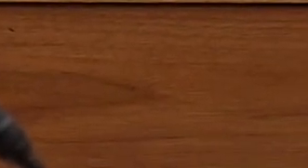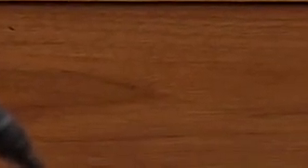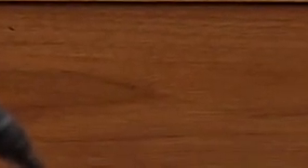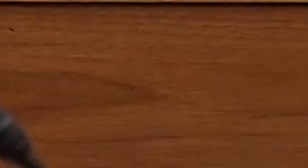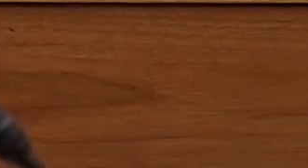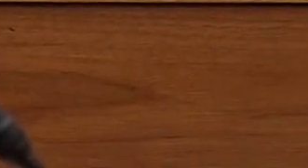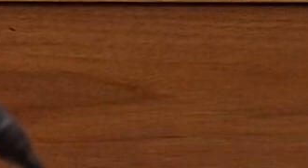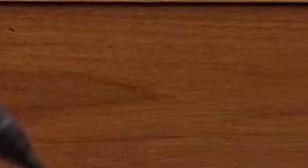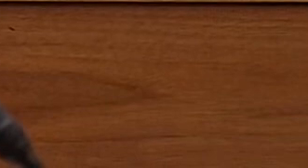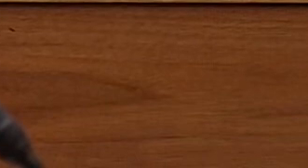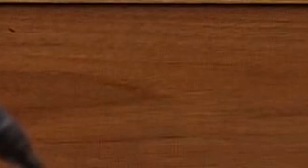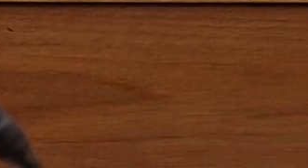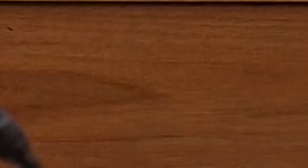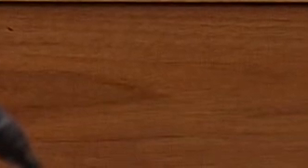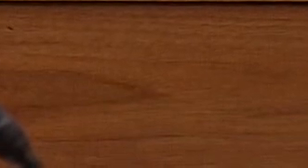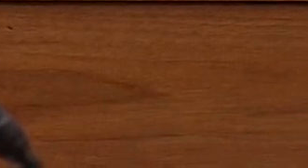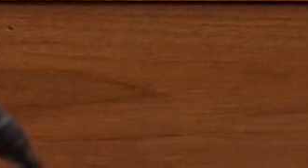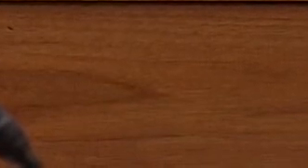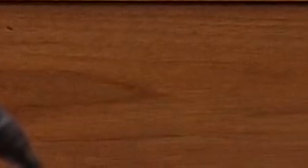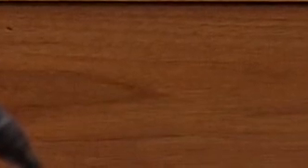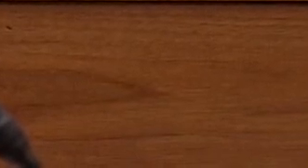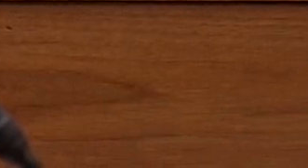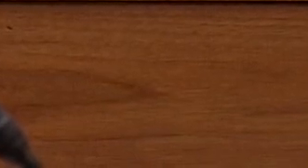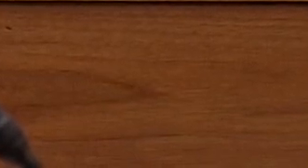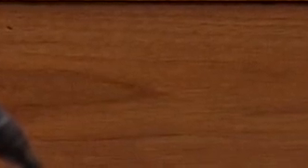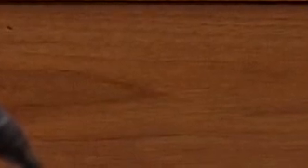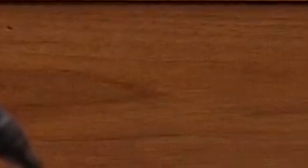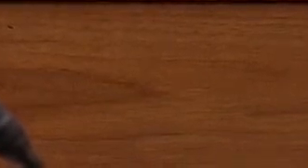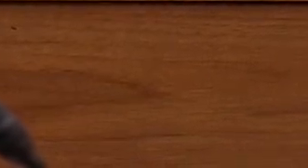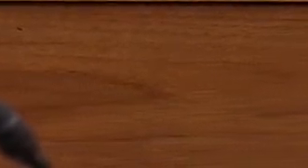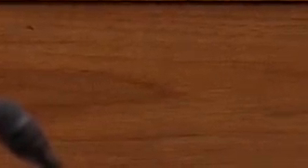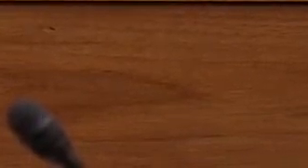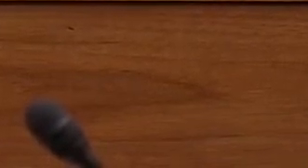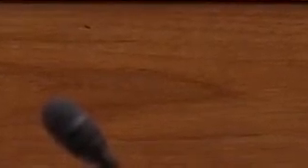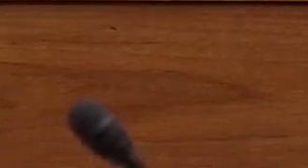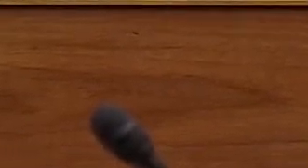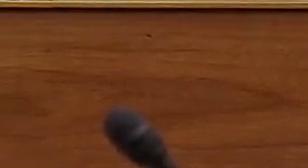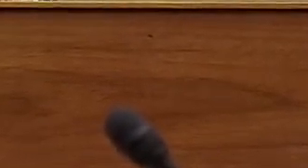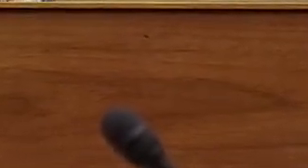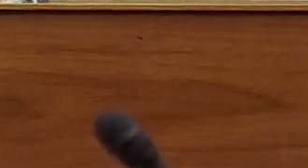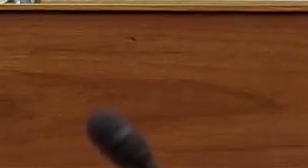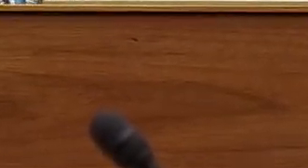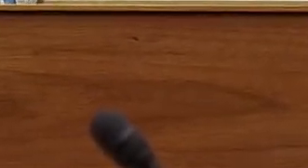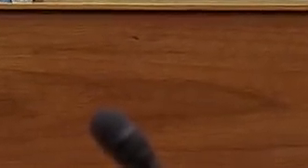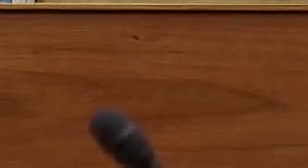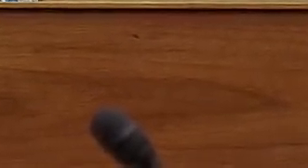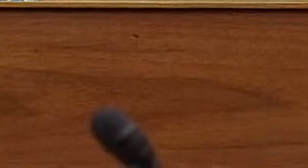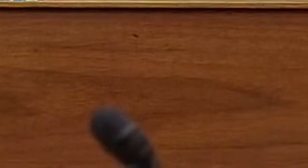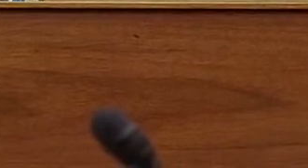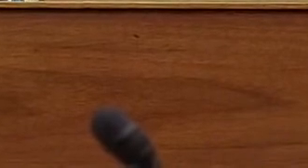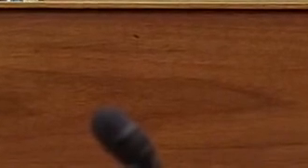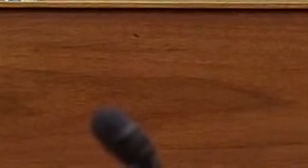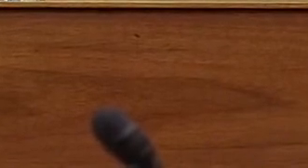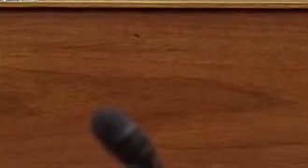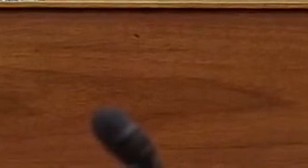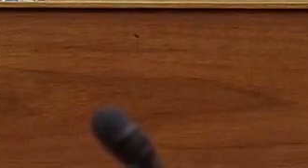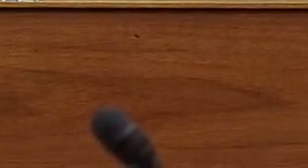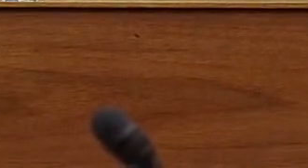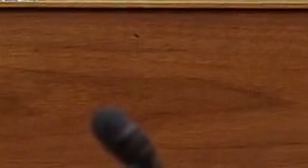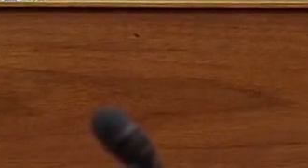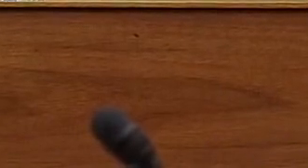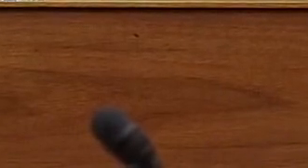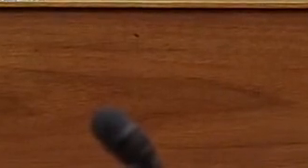a so-called donor state. Many opponents have argued that the district is not capable of governing itself in a fiscally responsible